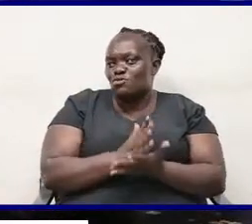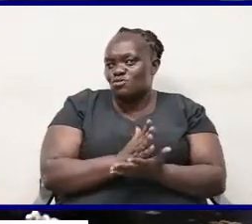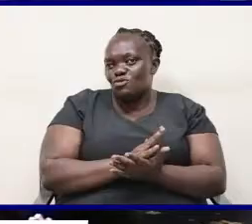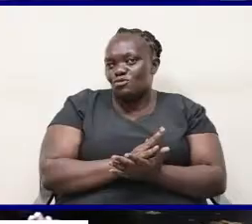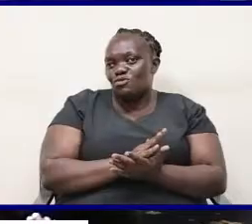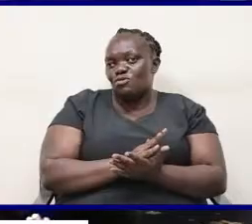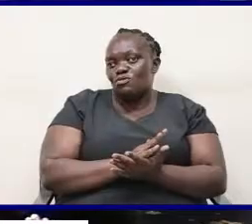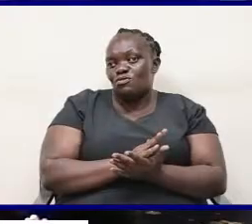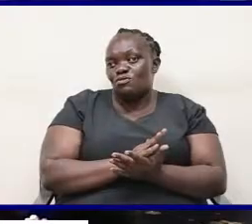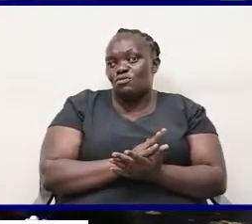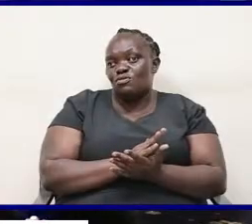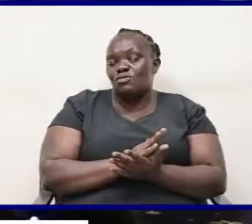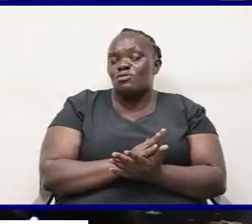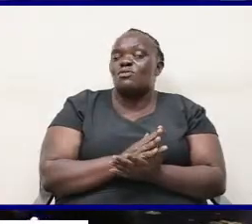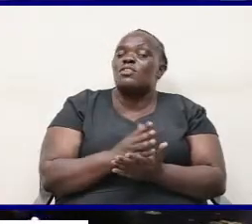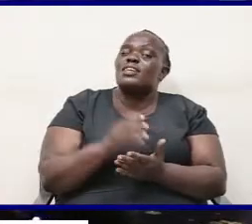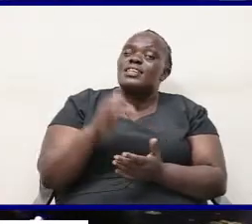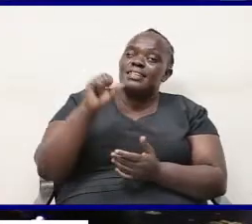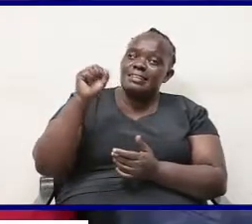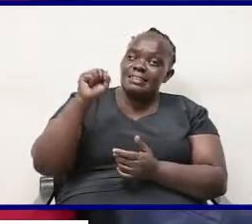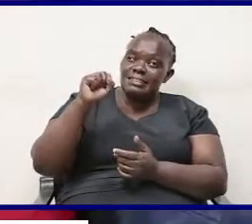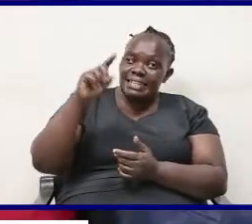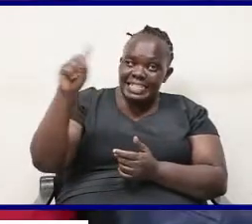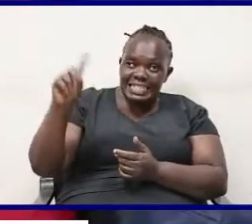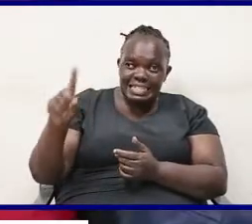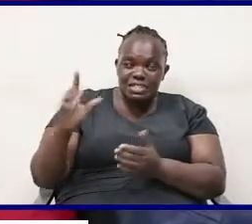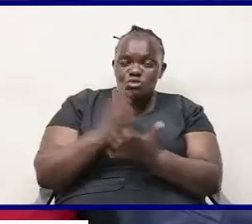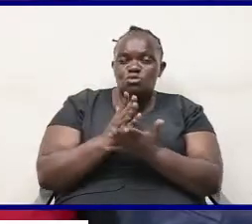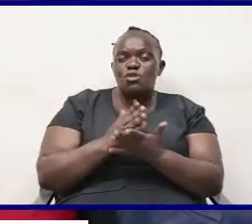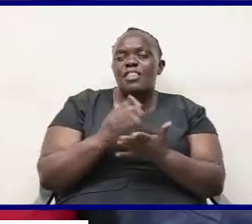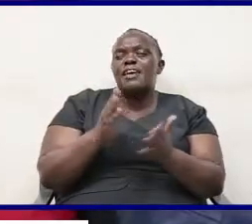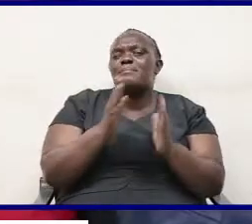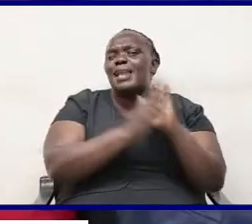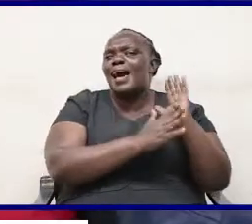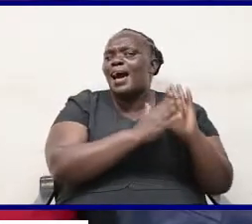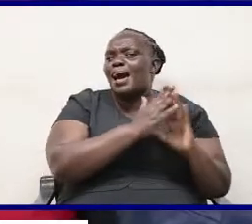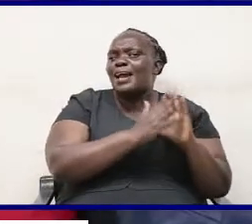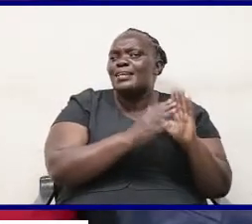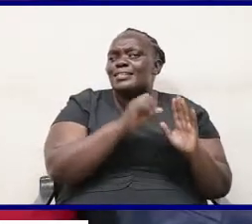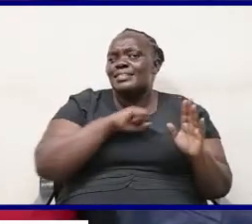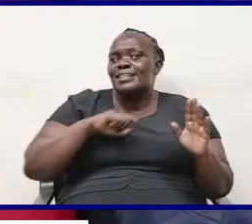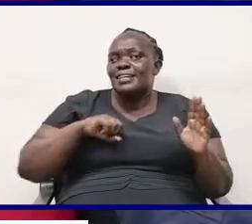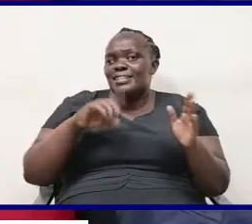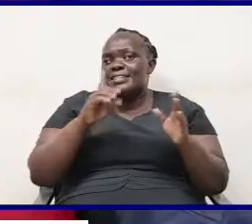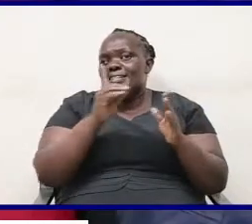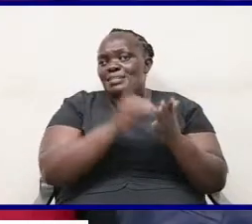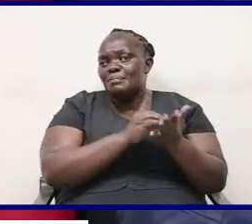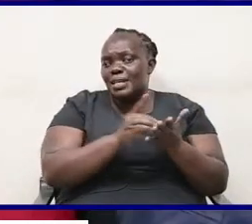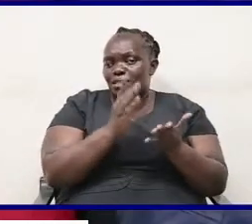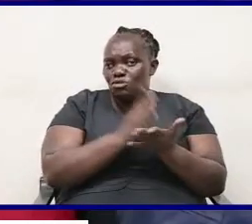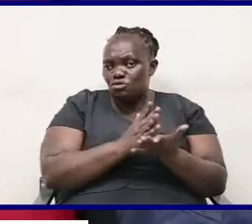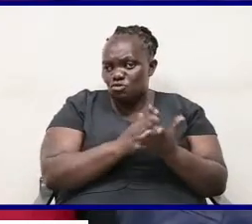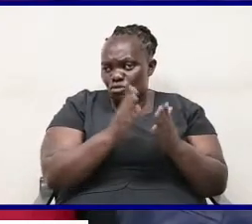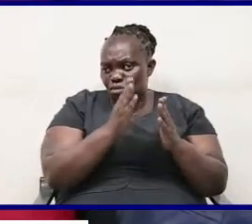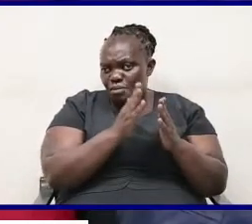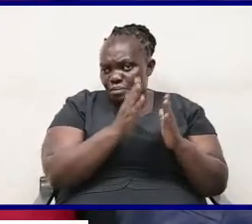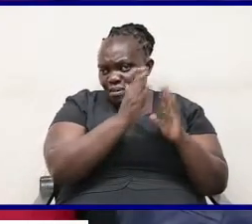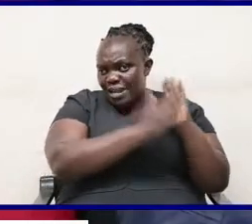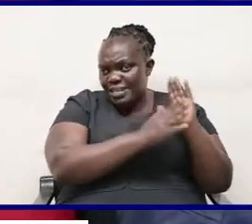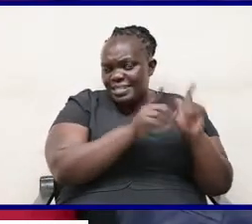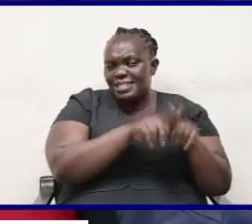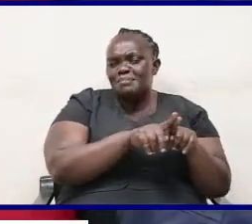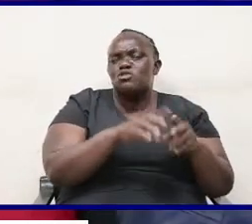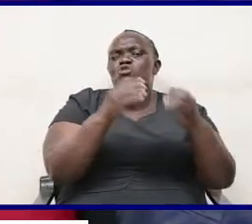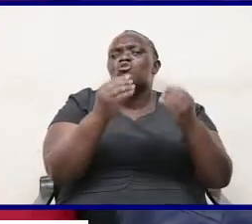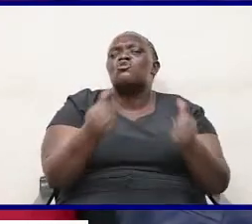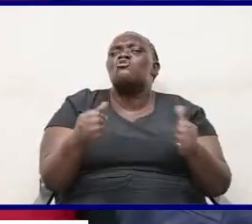gani? Yes, they do. Actually, they organized in my State Department, they organized an art